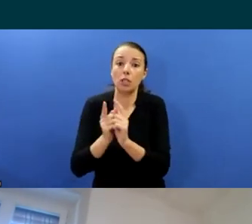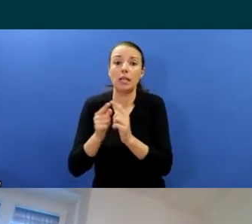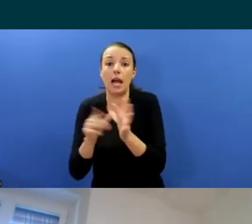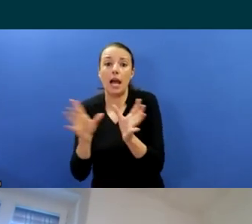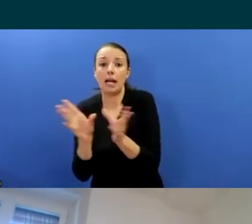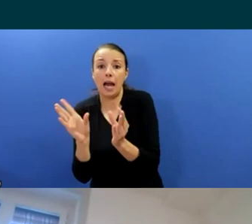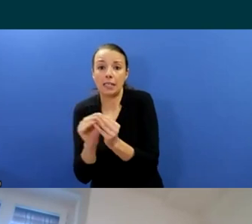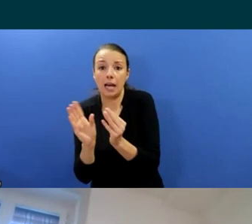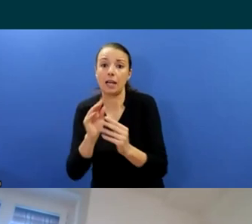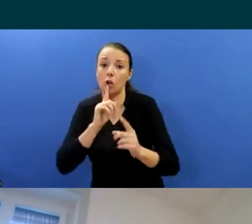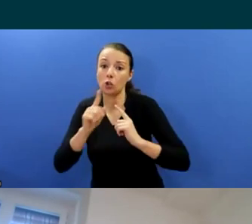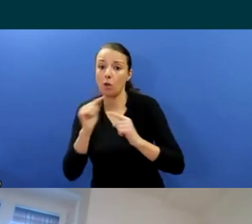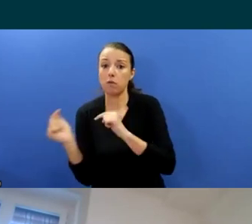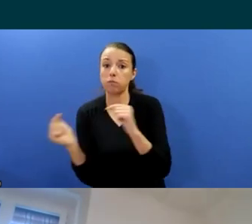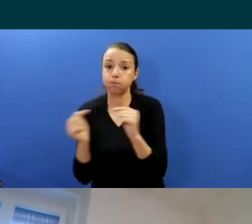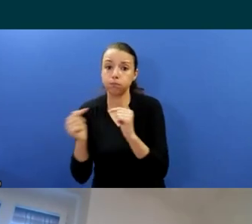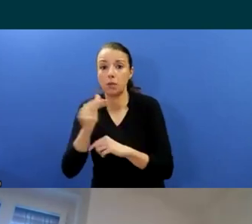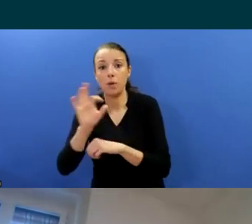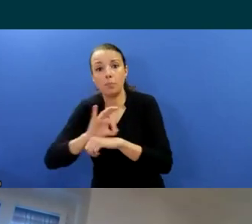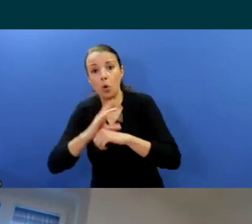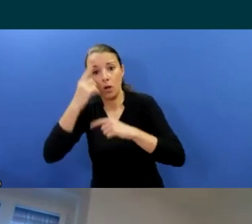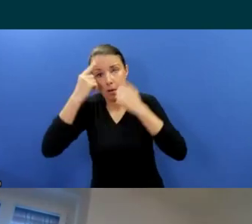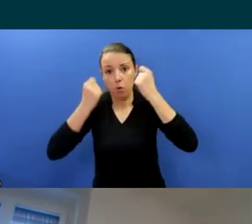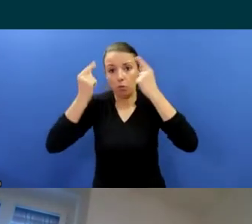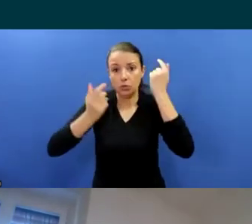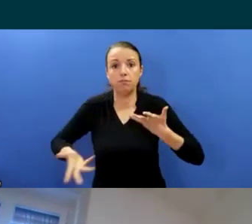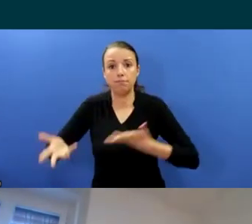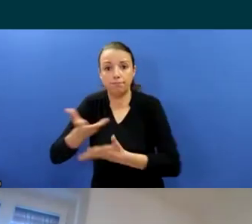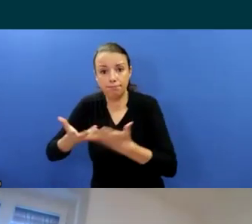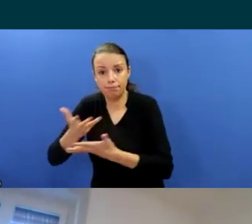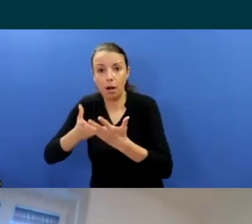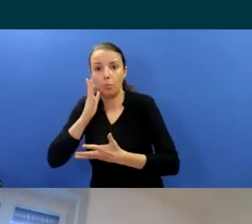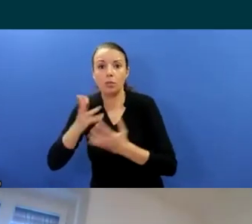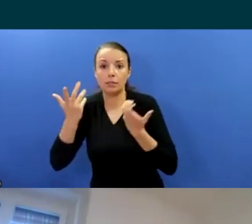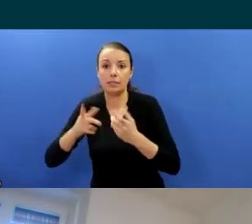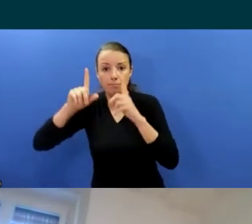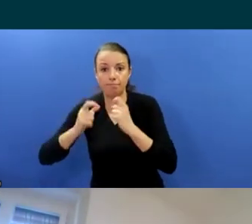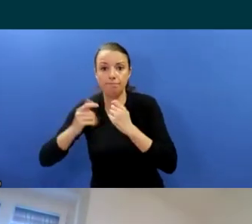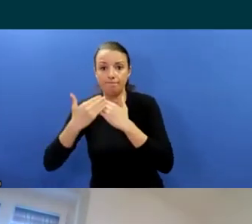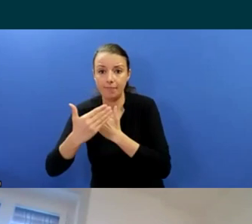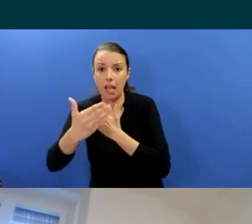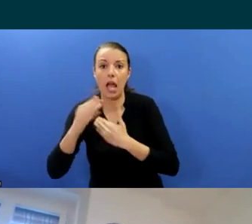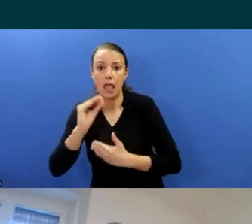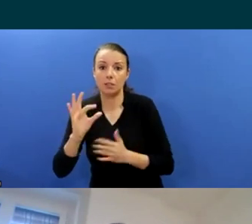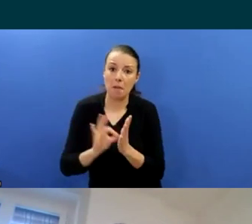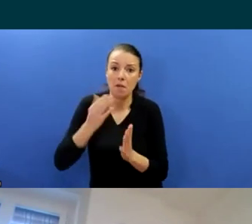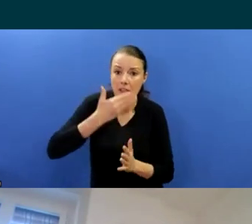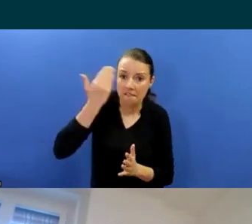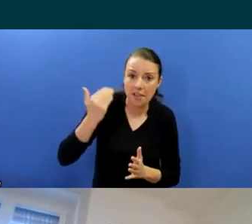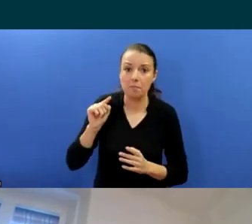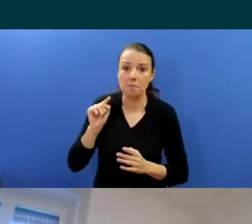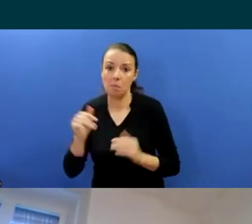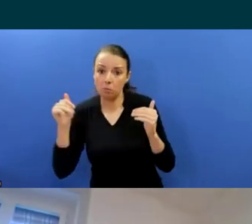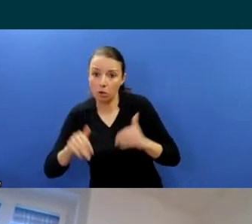different ideas that want to be put into practice, but we're not sure whether or not it's possible regarding the regulations